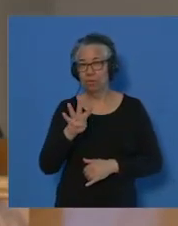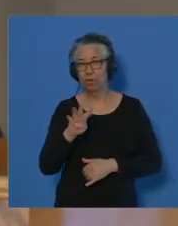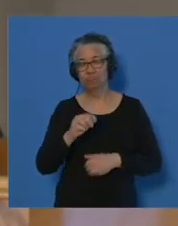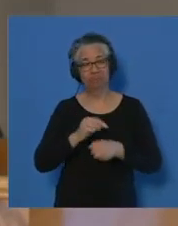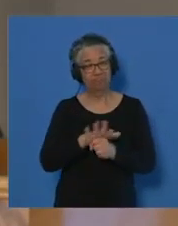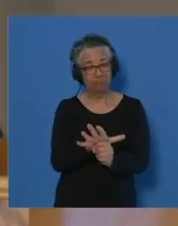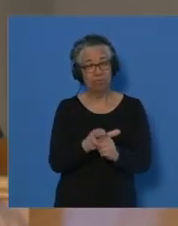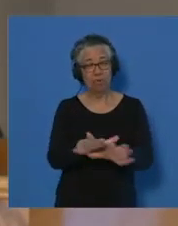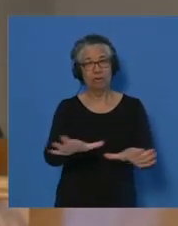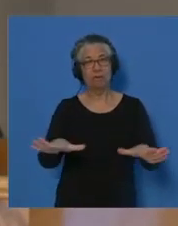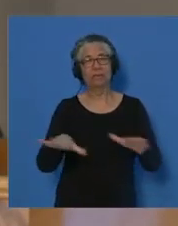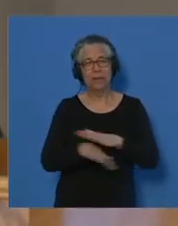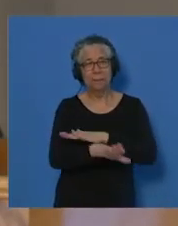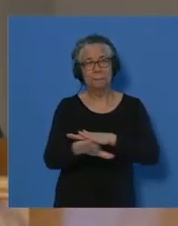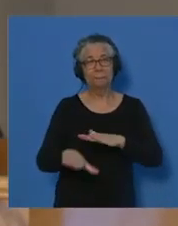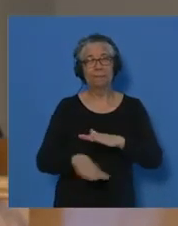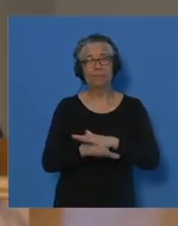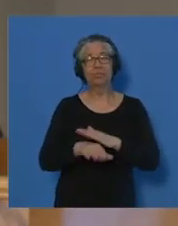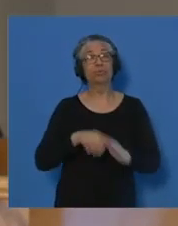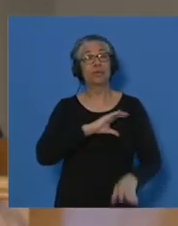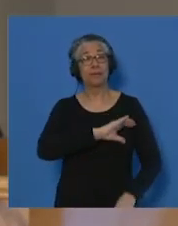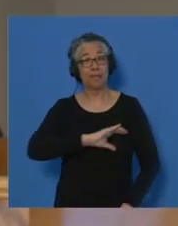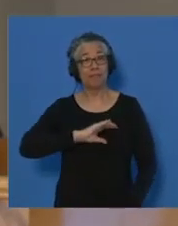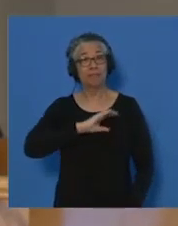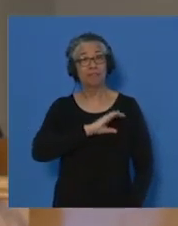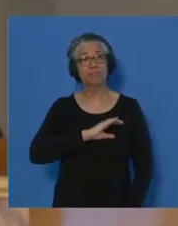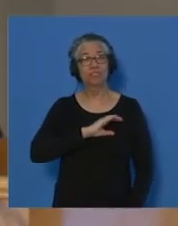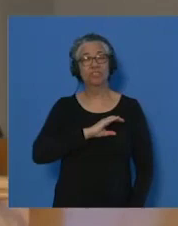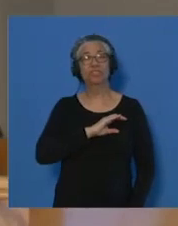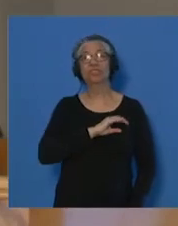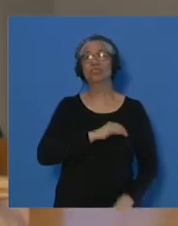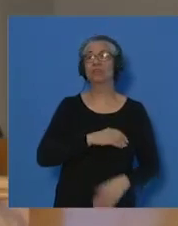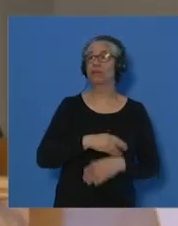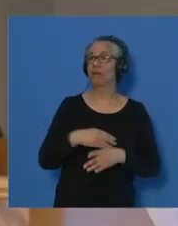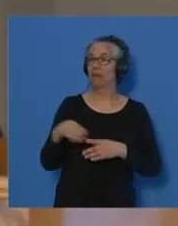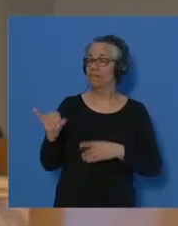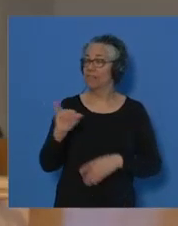it is based primarily on the characteristics of the infection.